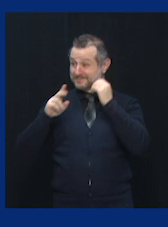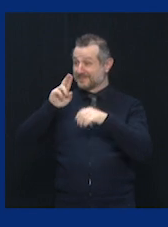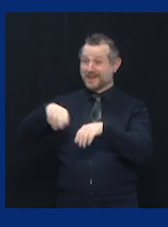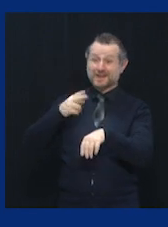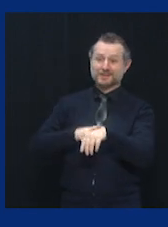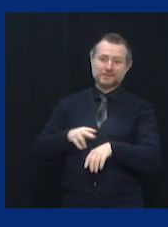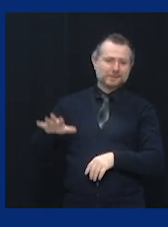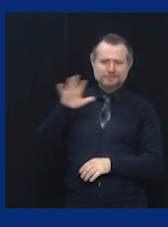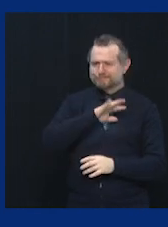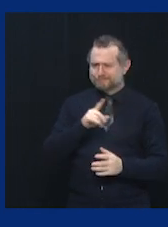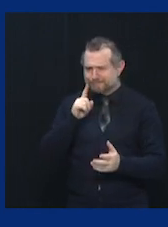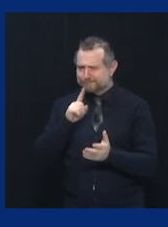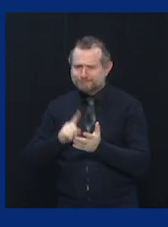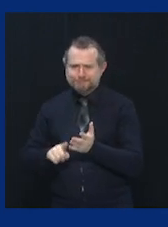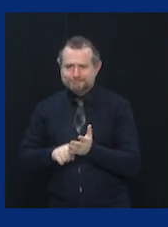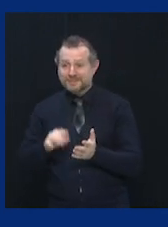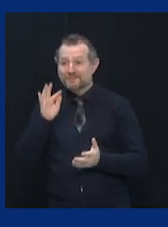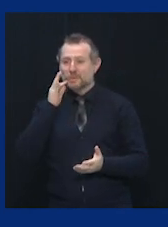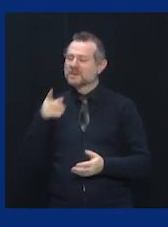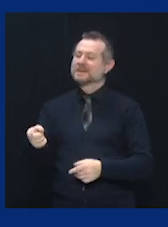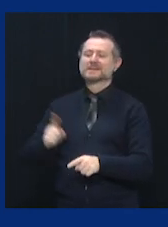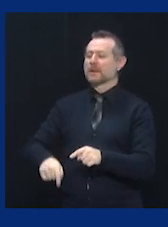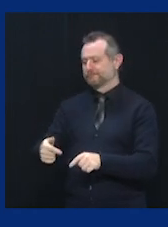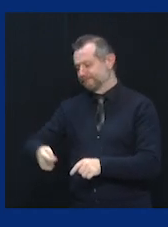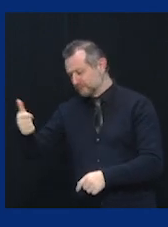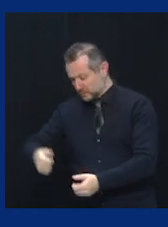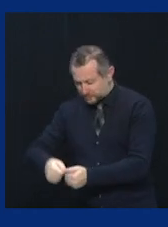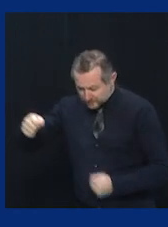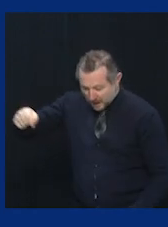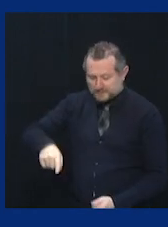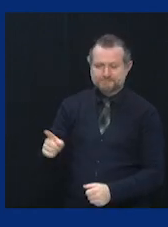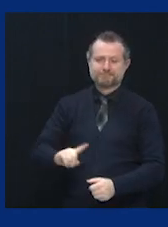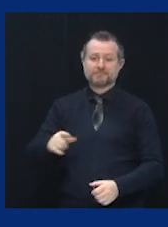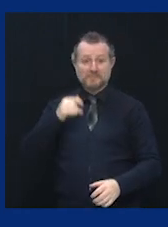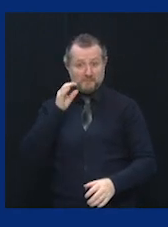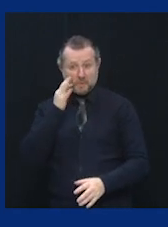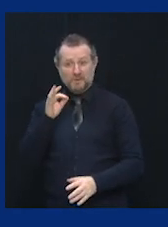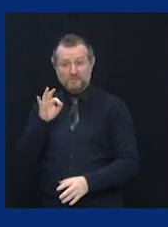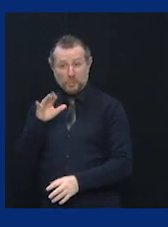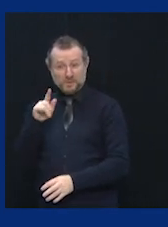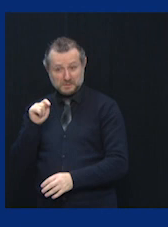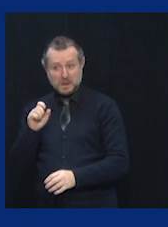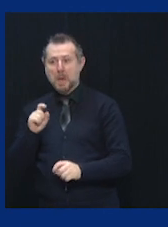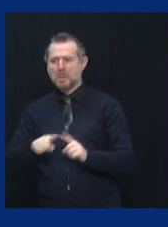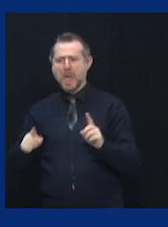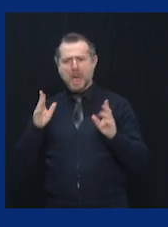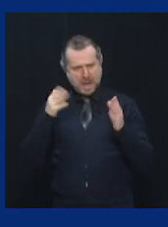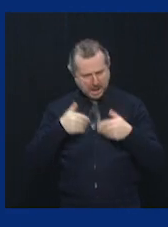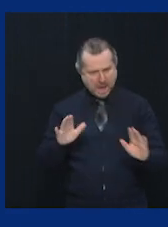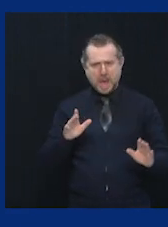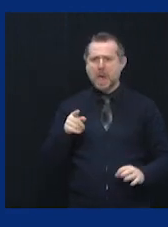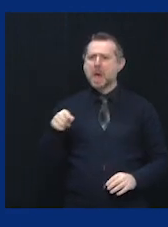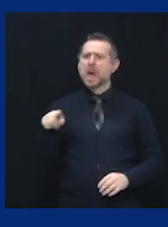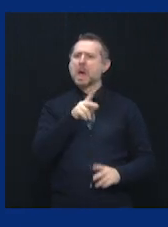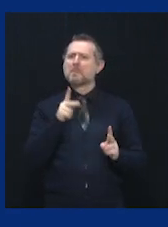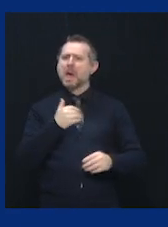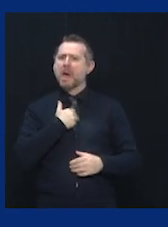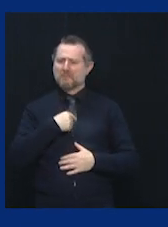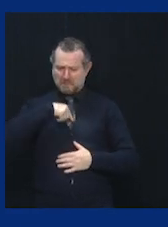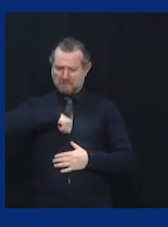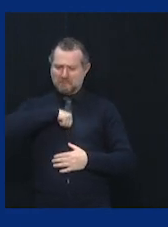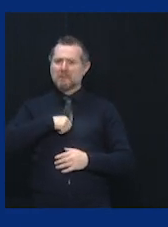with a virus. I mean, we have to have that screening capacity. We're setting up the